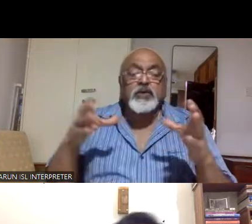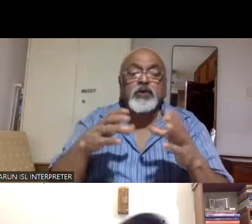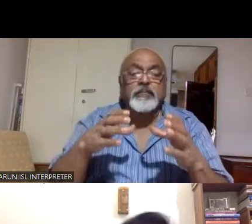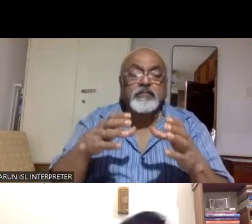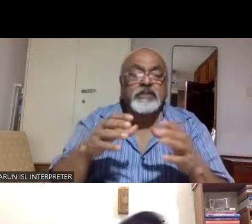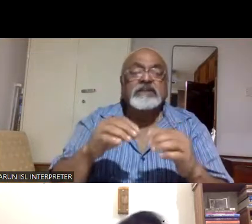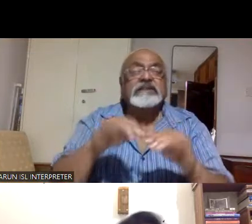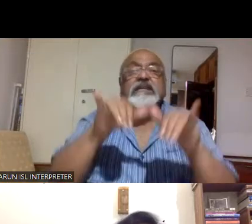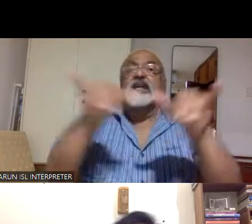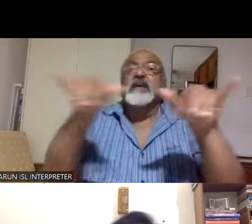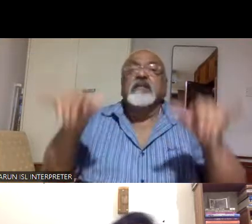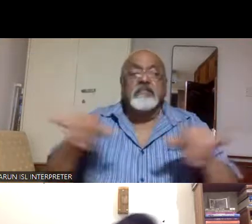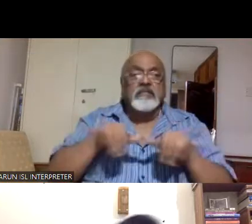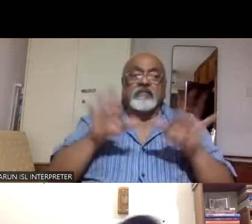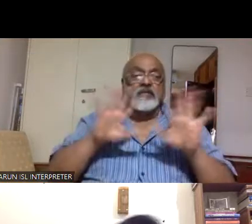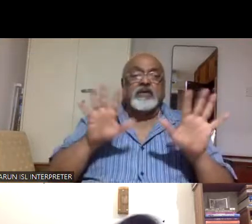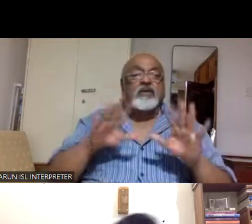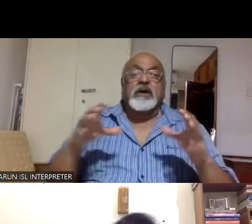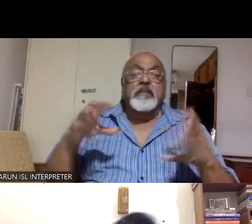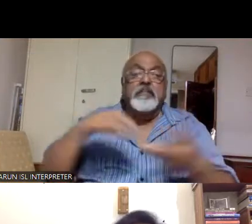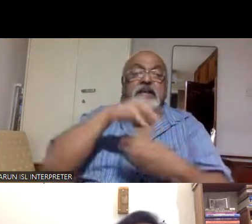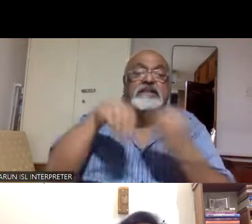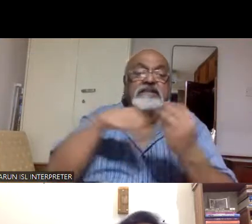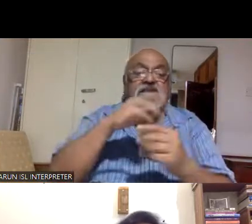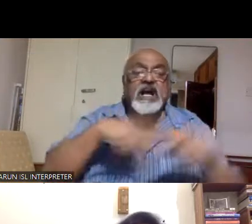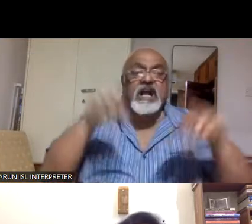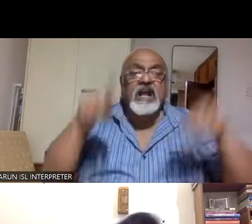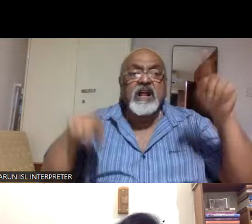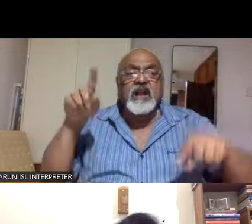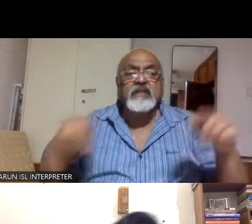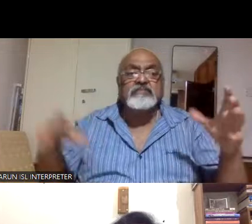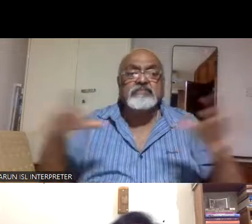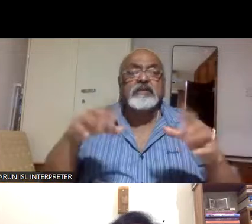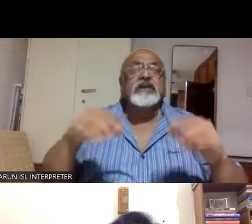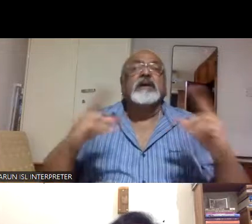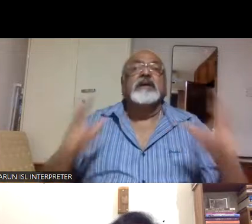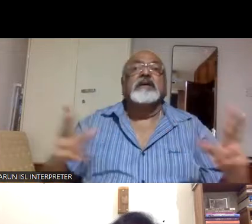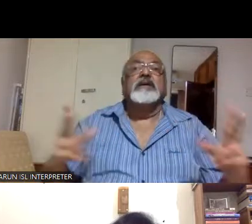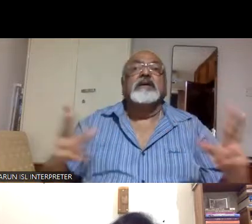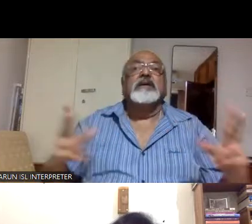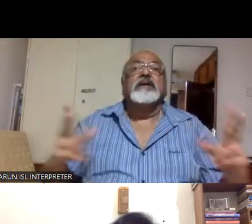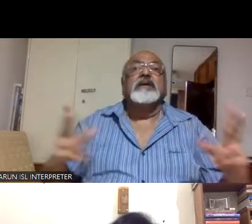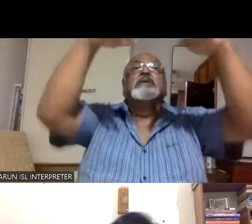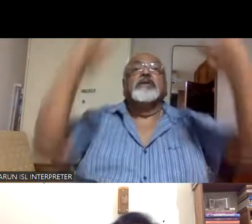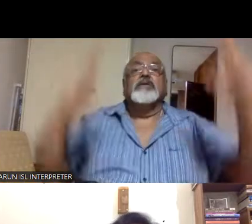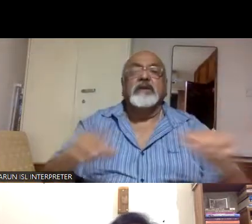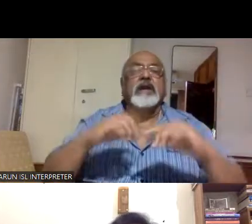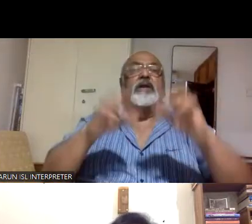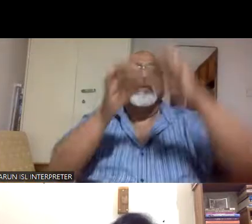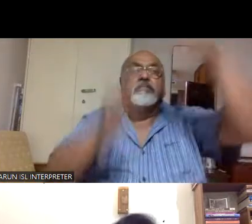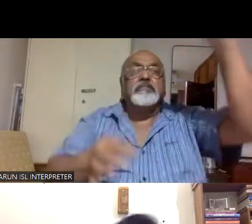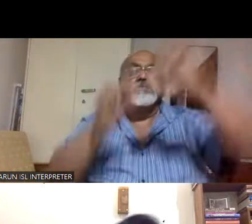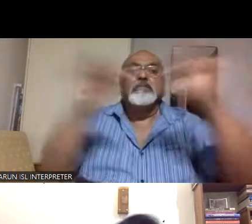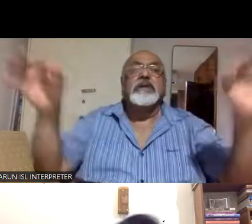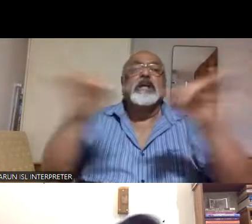remember, very important. We cannot cut a coat and we said, look, I have cut a coat for all